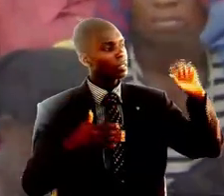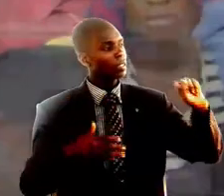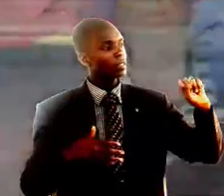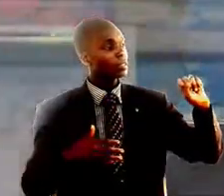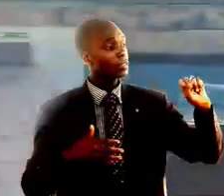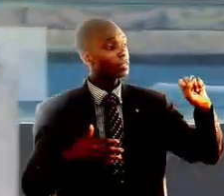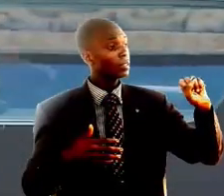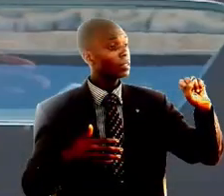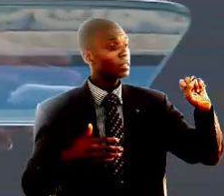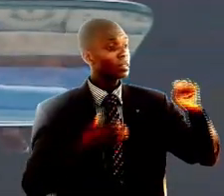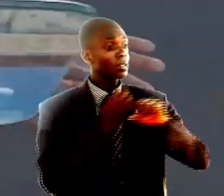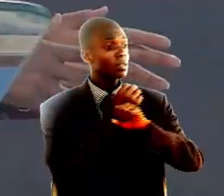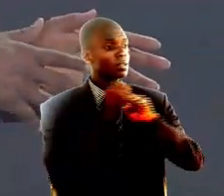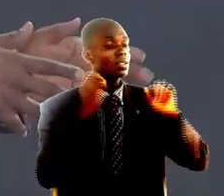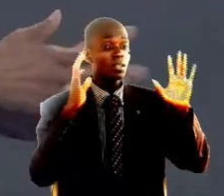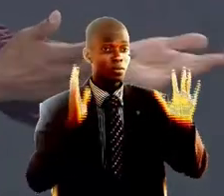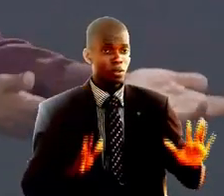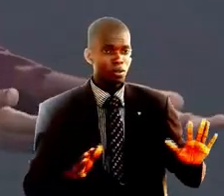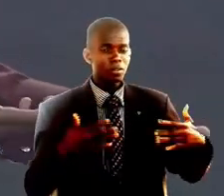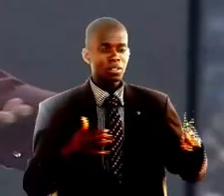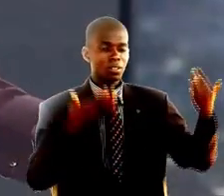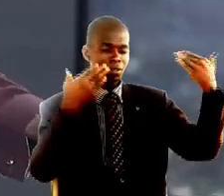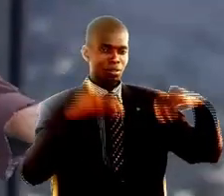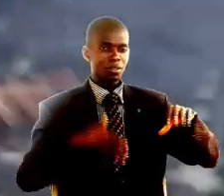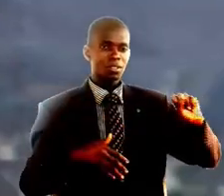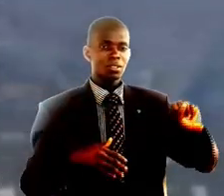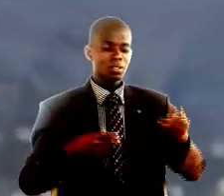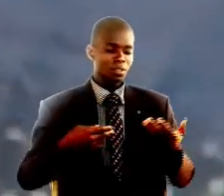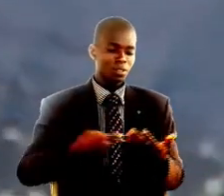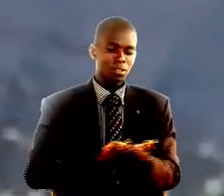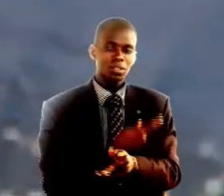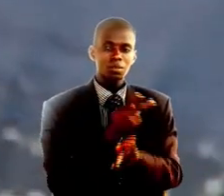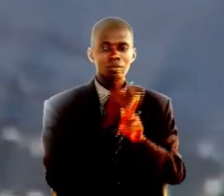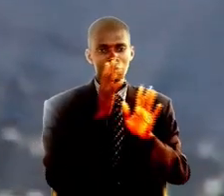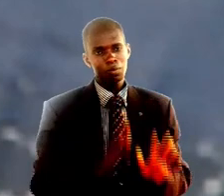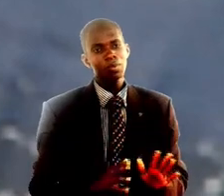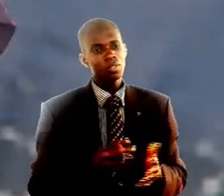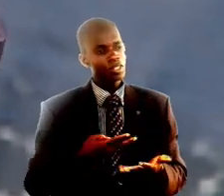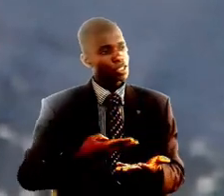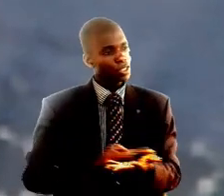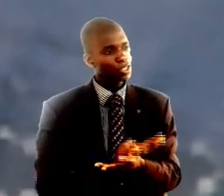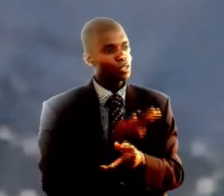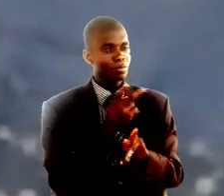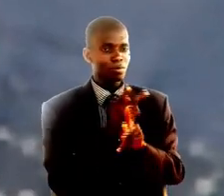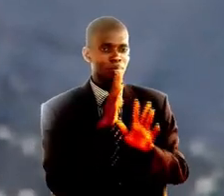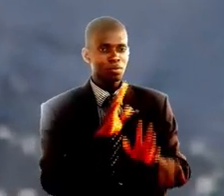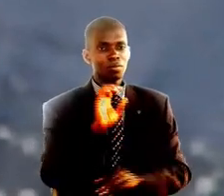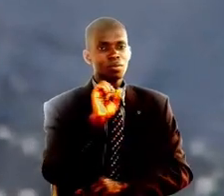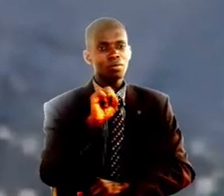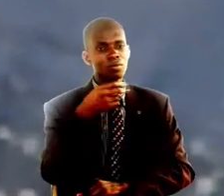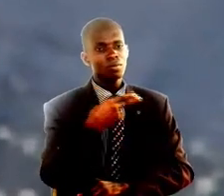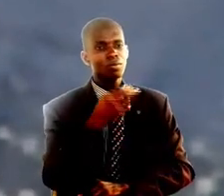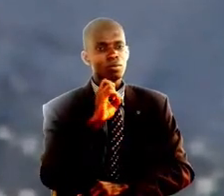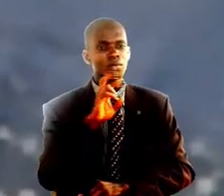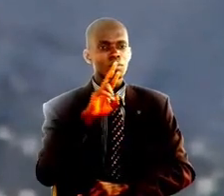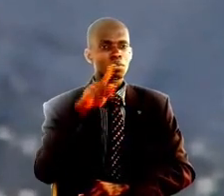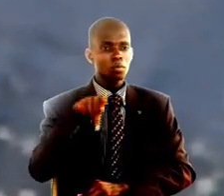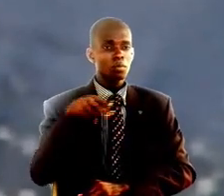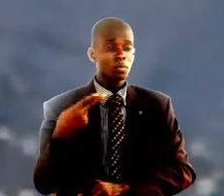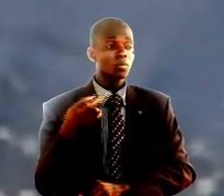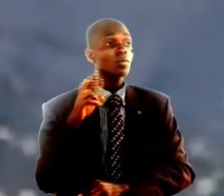I gave my life for the sheep. Nobody took it from him, but he voluntarily, because of